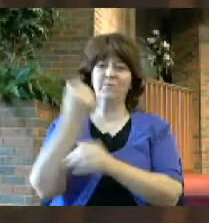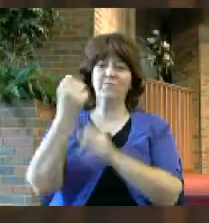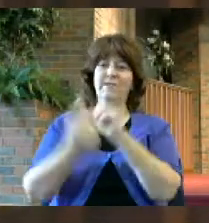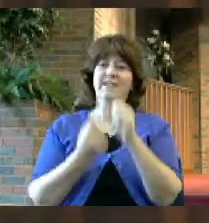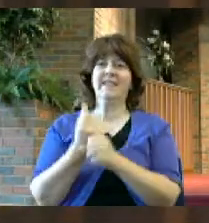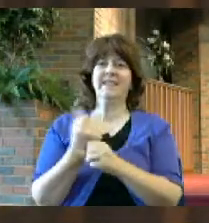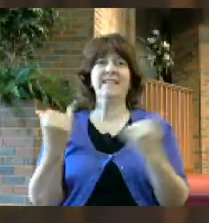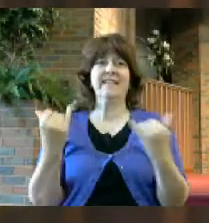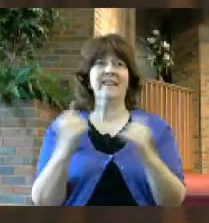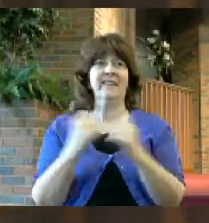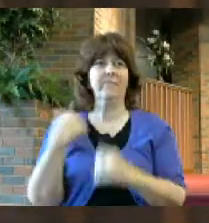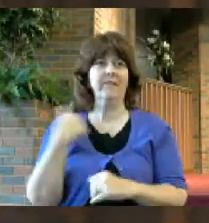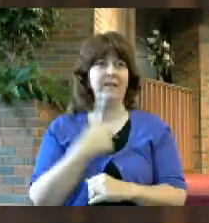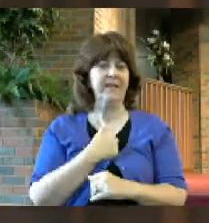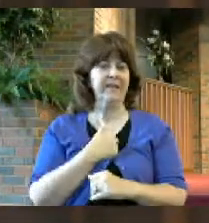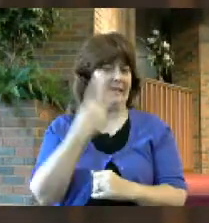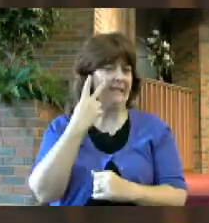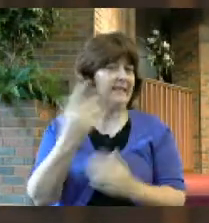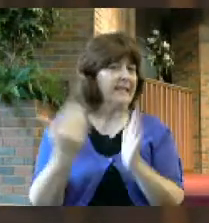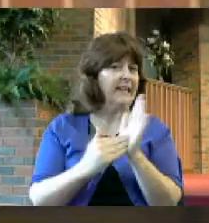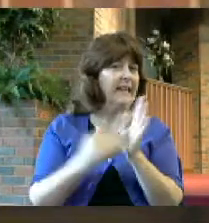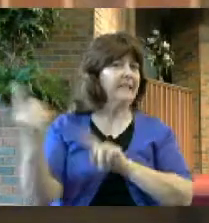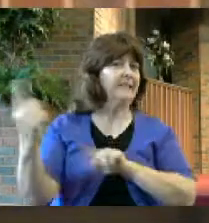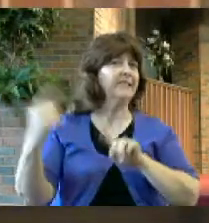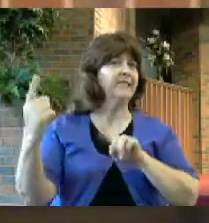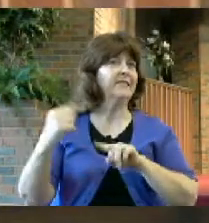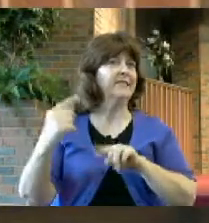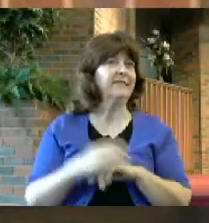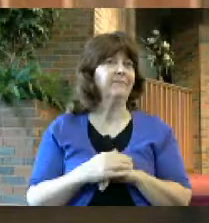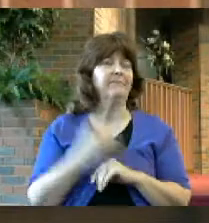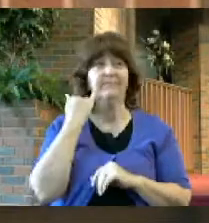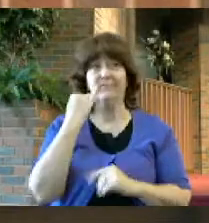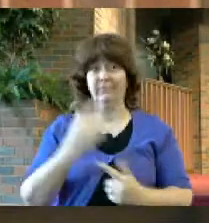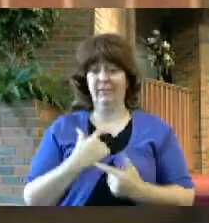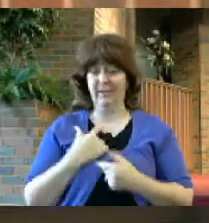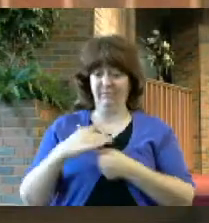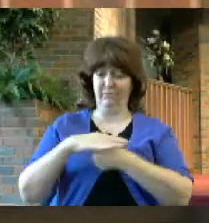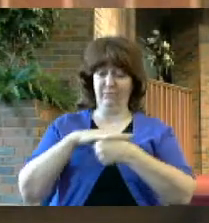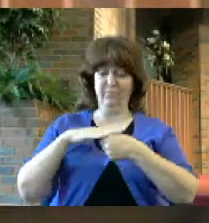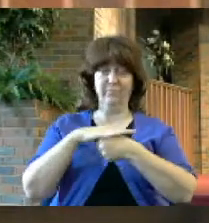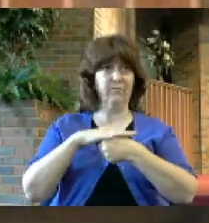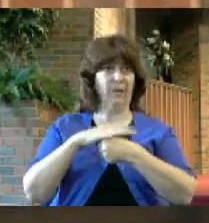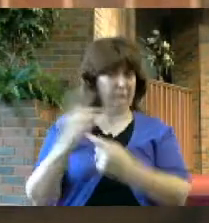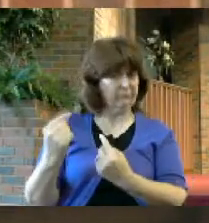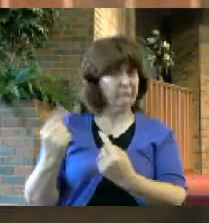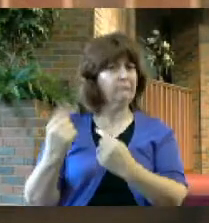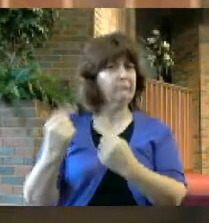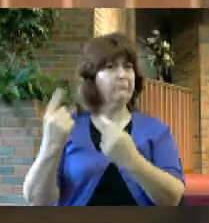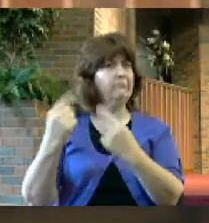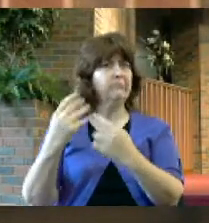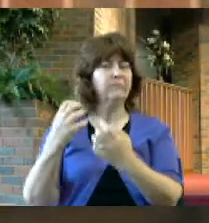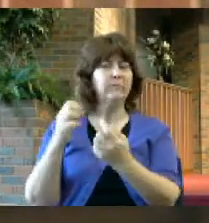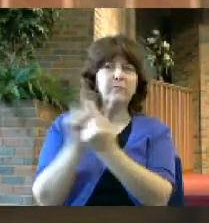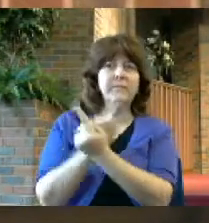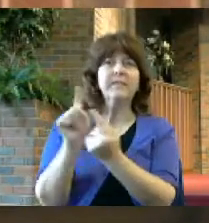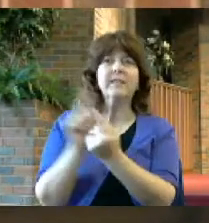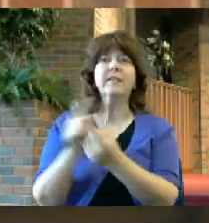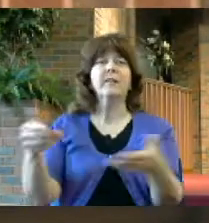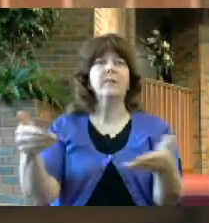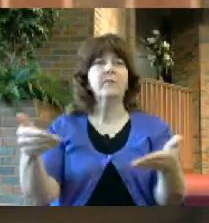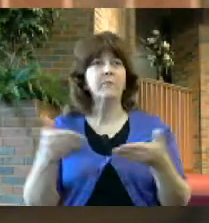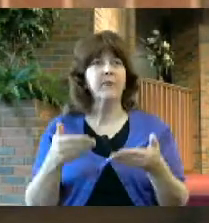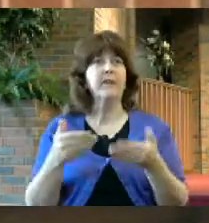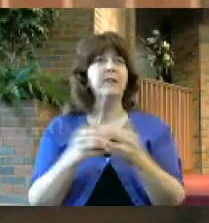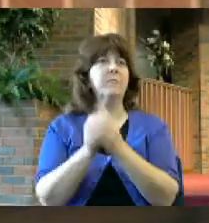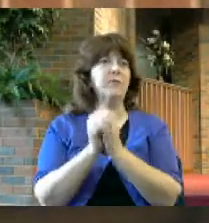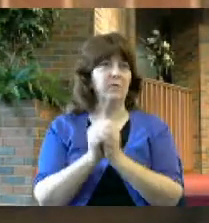see you again. If you're living in our community, we hope we'll see you regularly. We'd love to meet you and welcome you to our services this morning. If